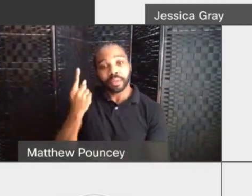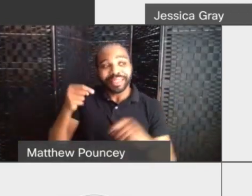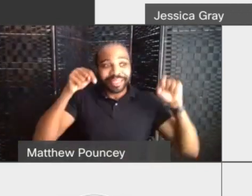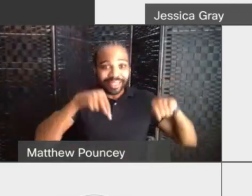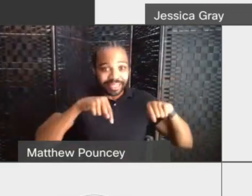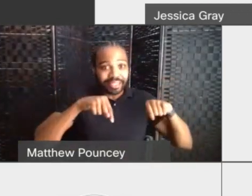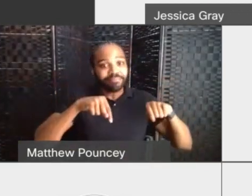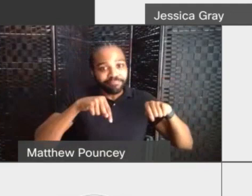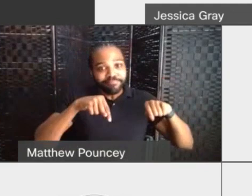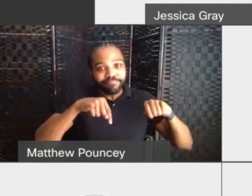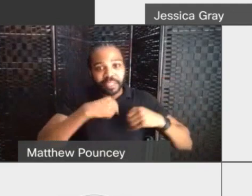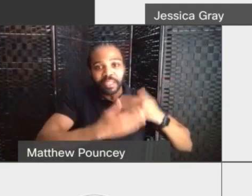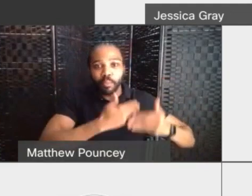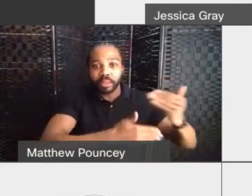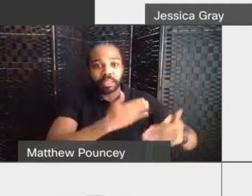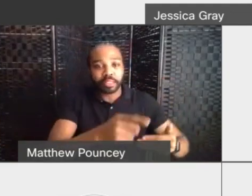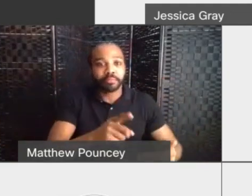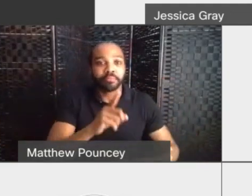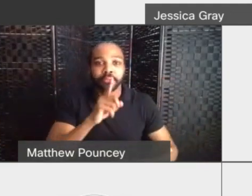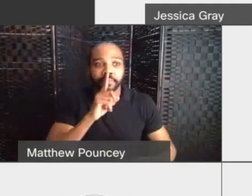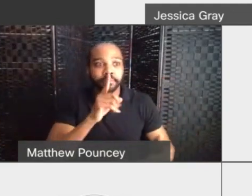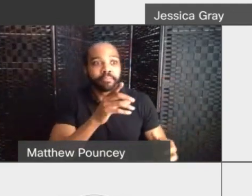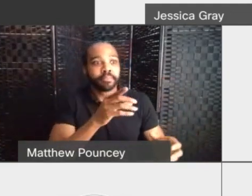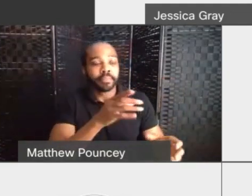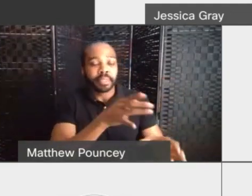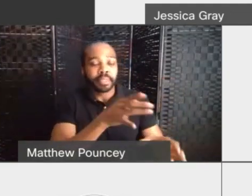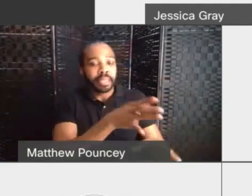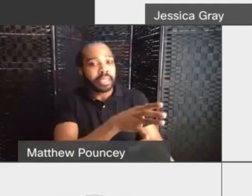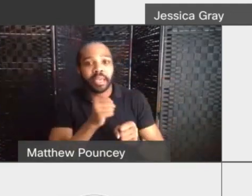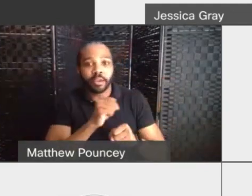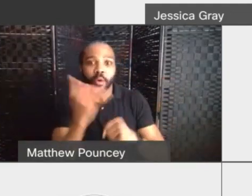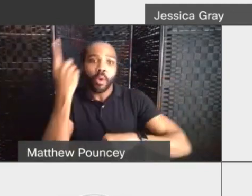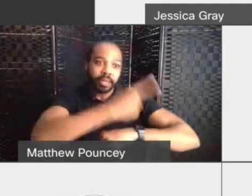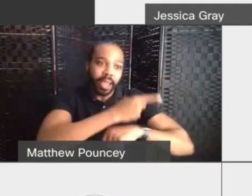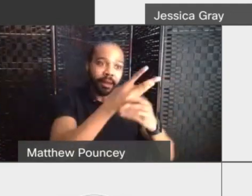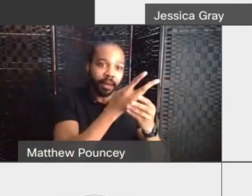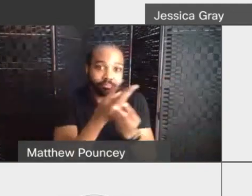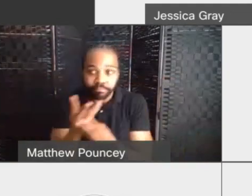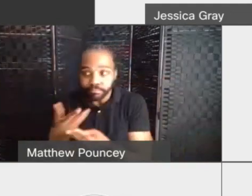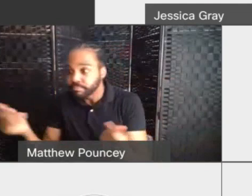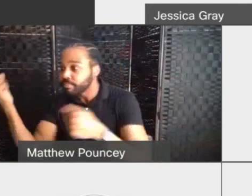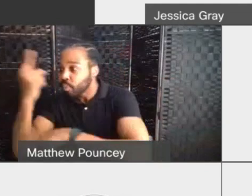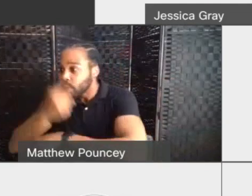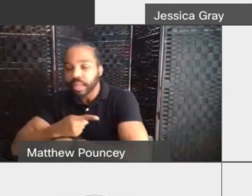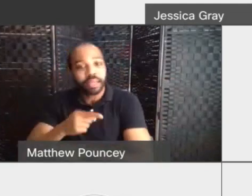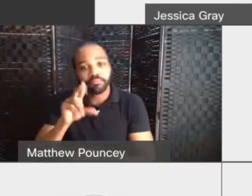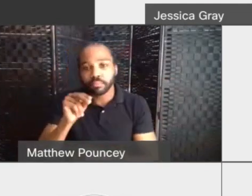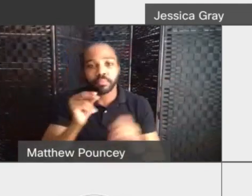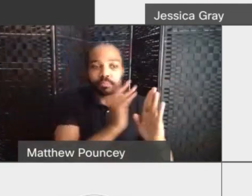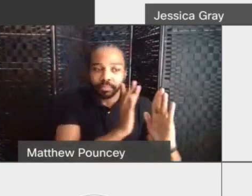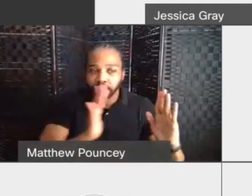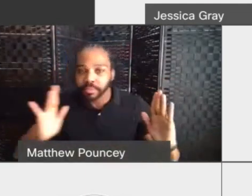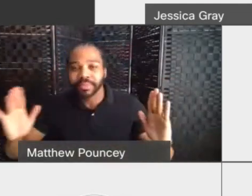be a process. We didn't get COVID in one day. We're not going to get rid of it in one day. So that's the main point of this whole